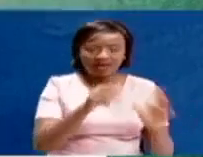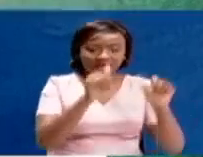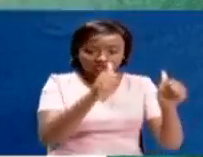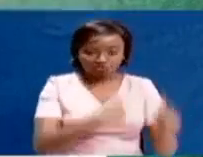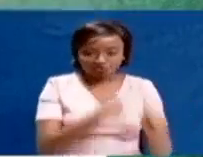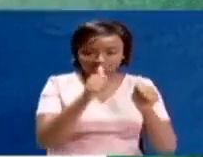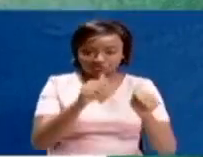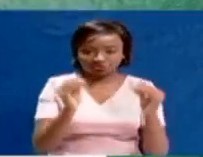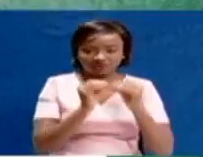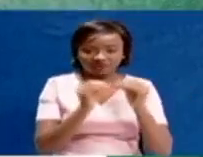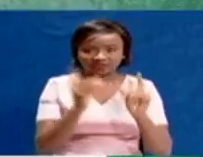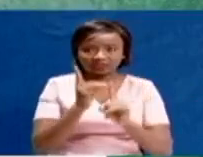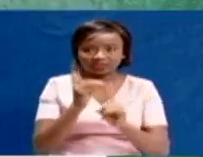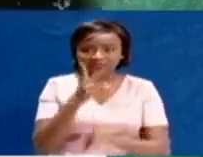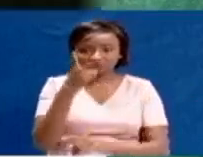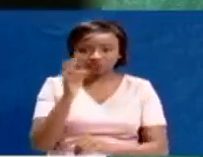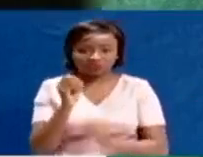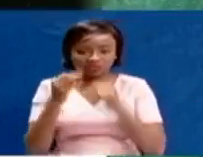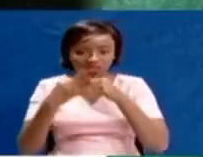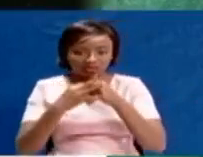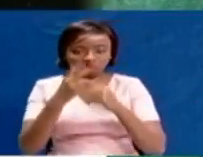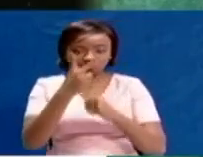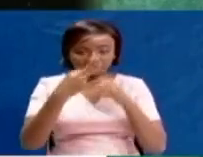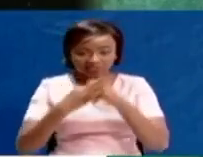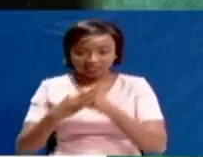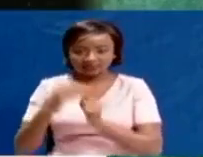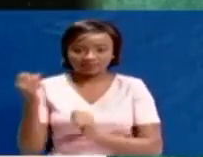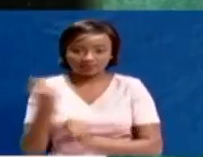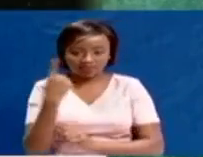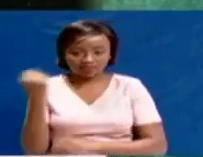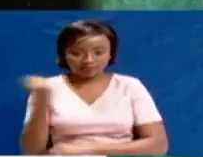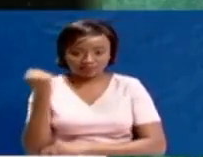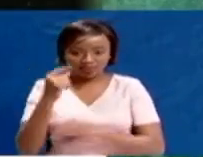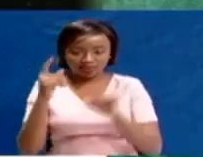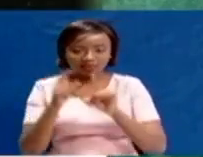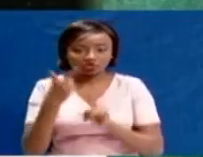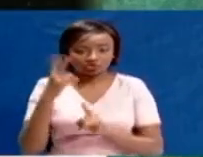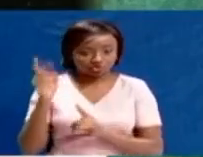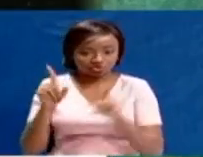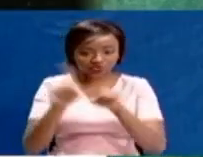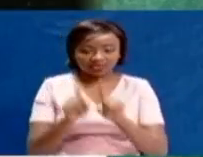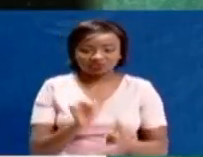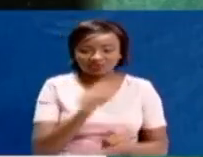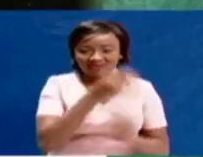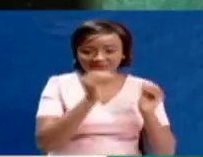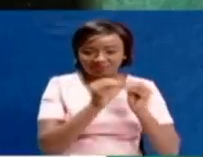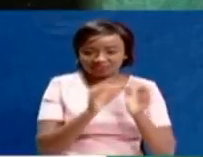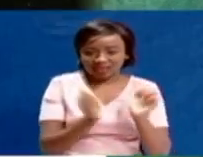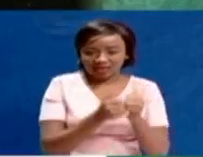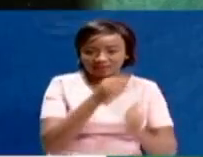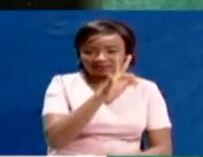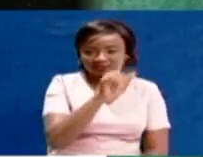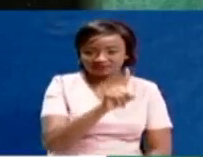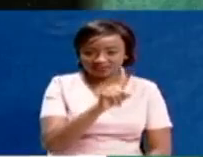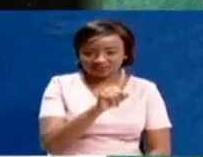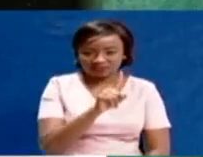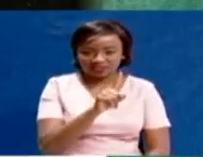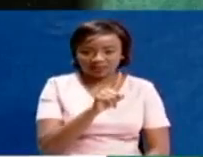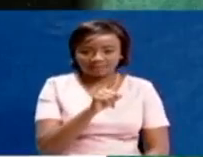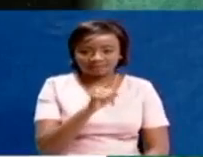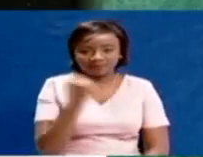meeting dated 28th May, as well as minutes of the NEC meeting held on the 31st at the Radisson Blue